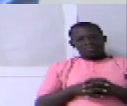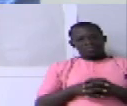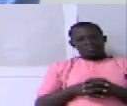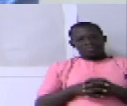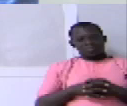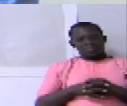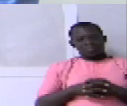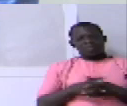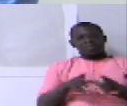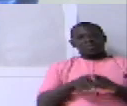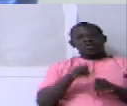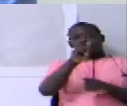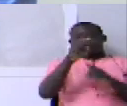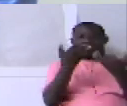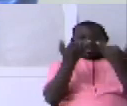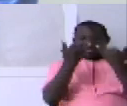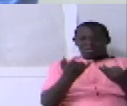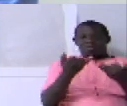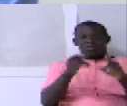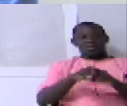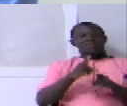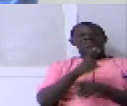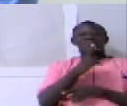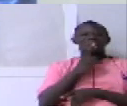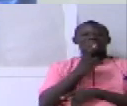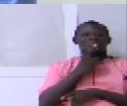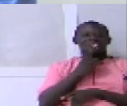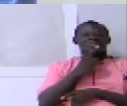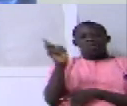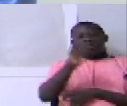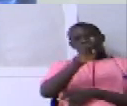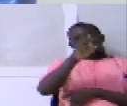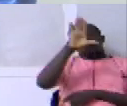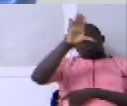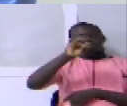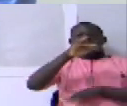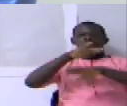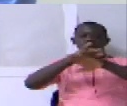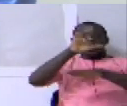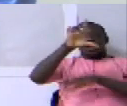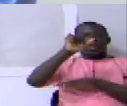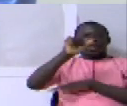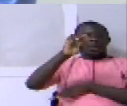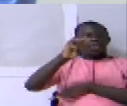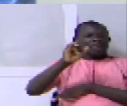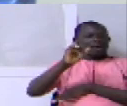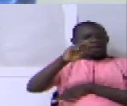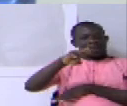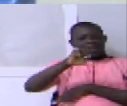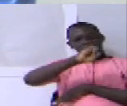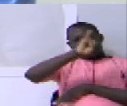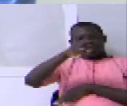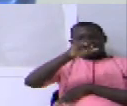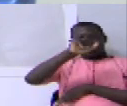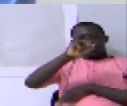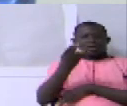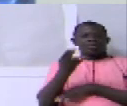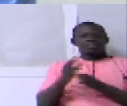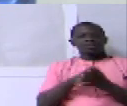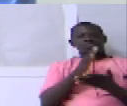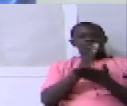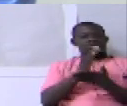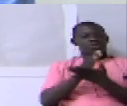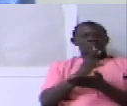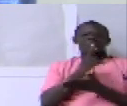Do you now regret what you have done to Lamin Jah? Akete nimisotile bangu yemenke Lamin Jah la. I definitely